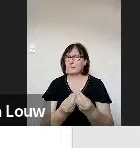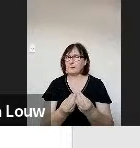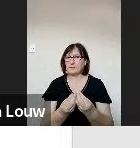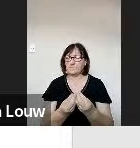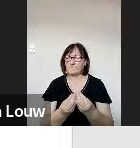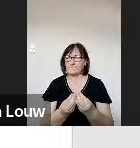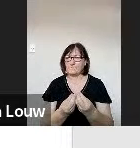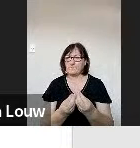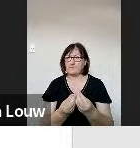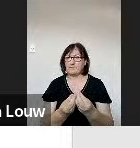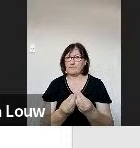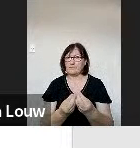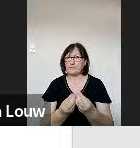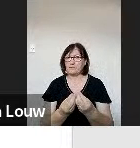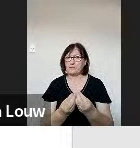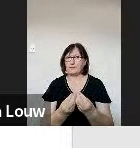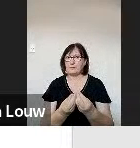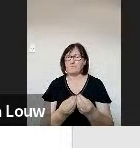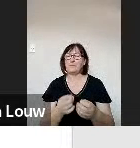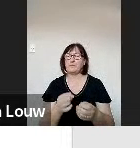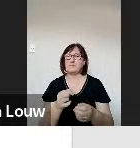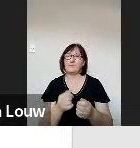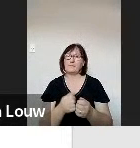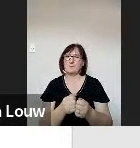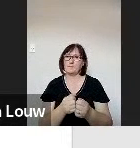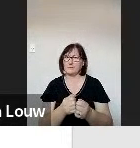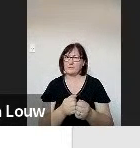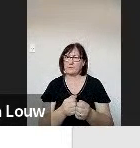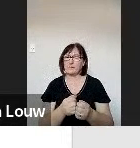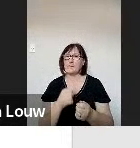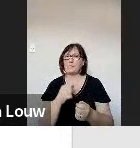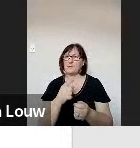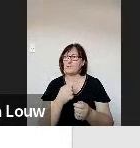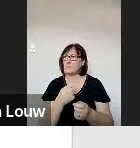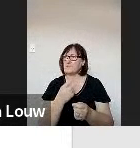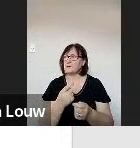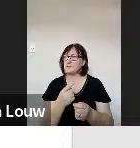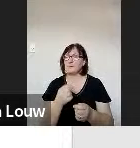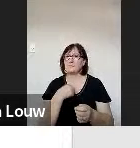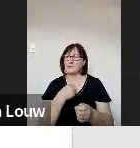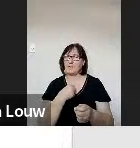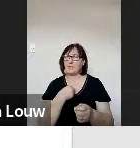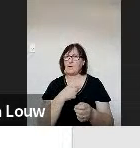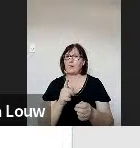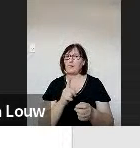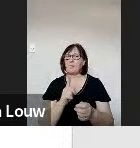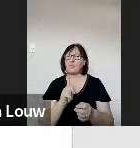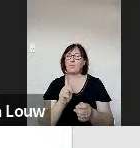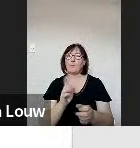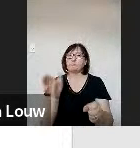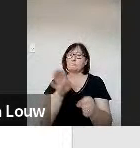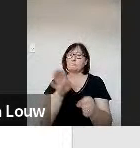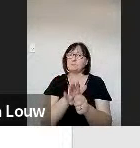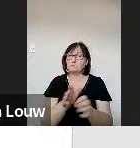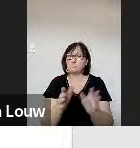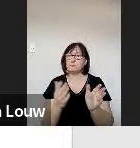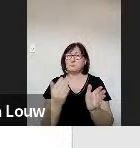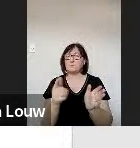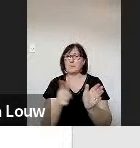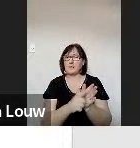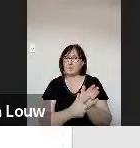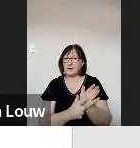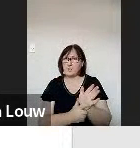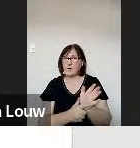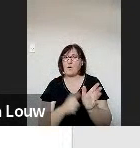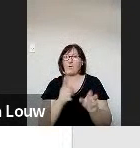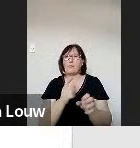this opportunity to indicate that our primary legislation on classification and on